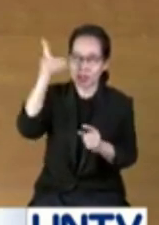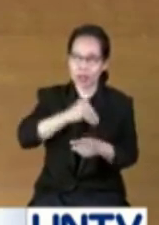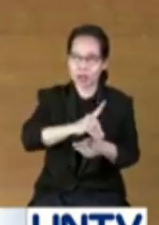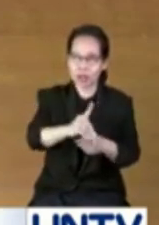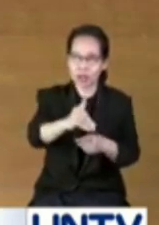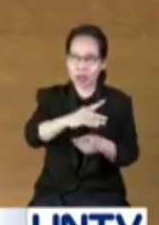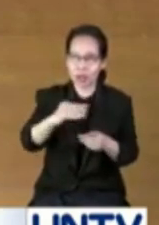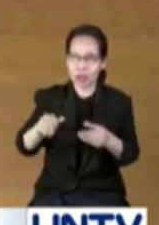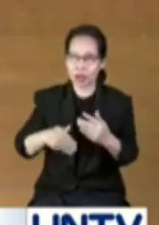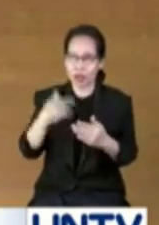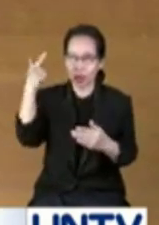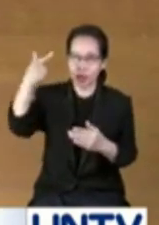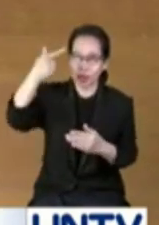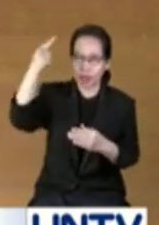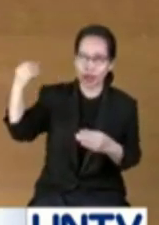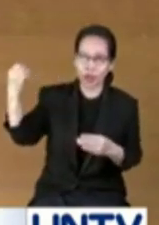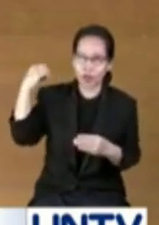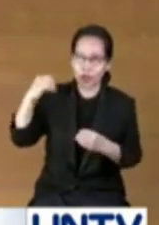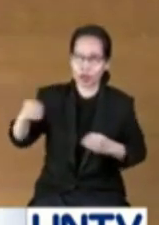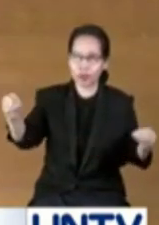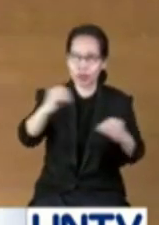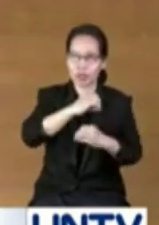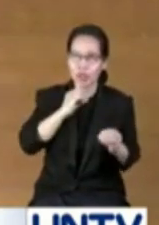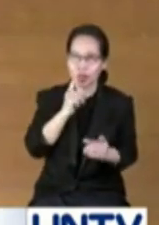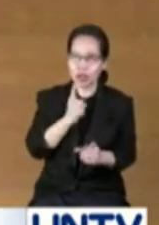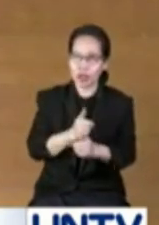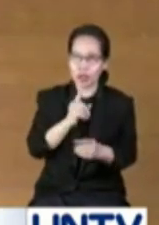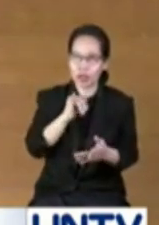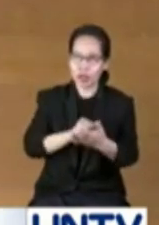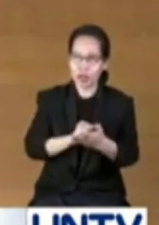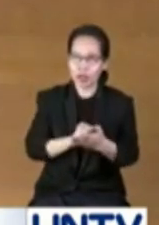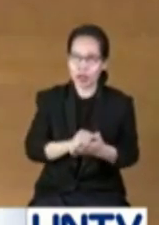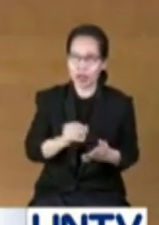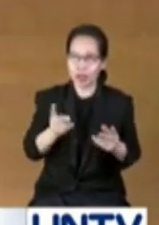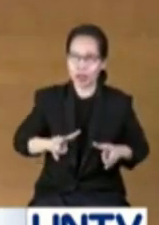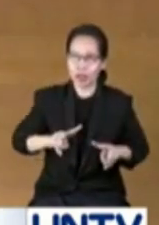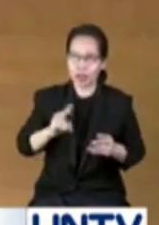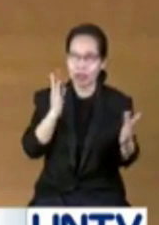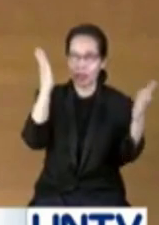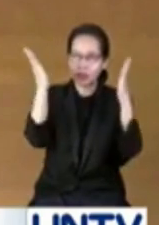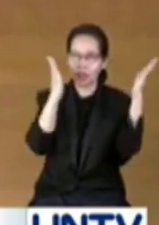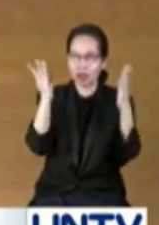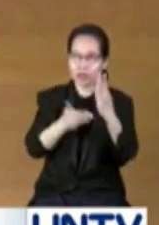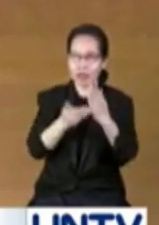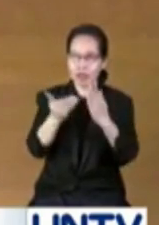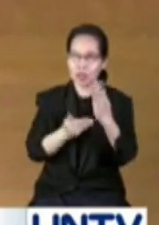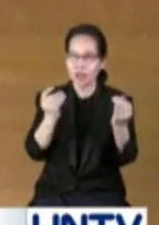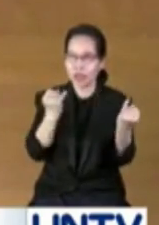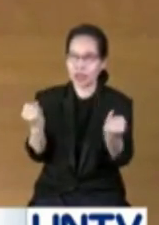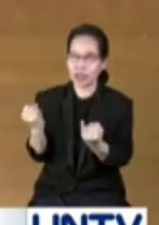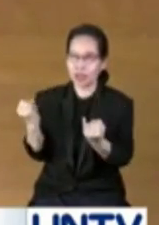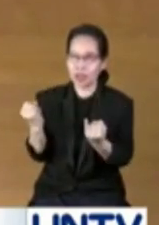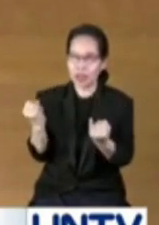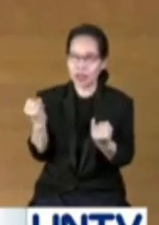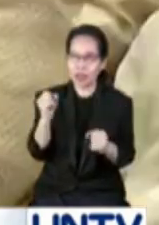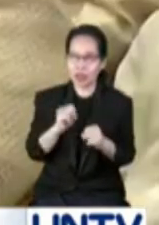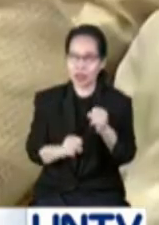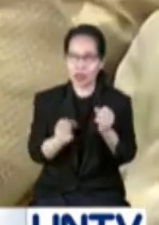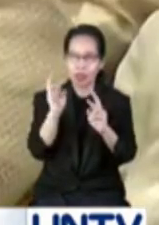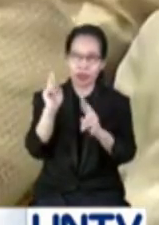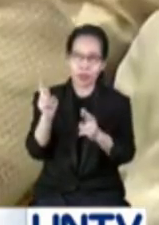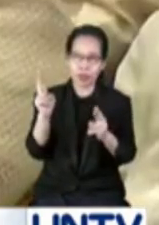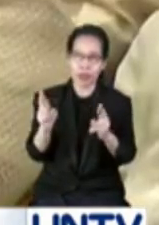government offices must then ensure that their vital services are digitalized immediately. In response to this call,